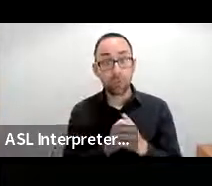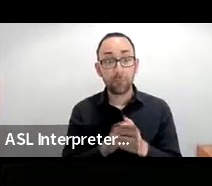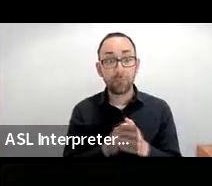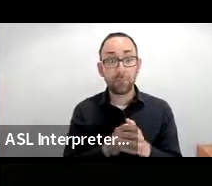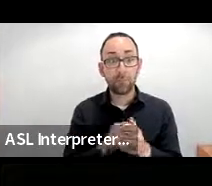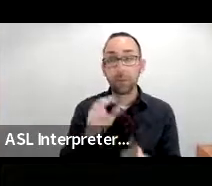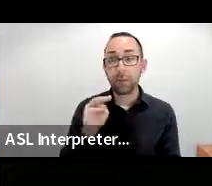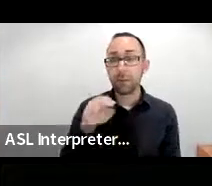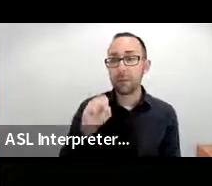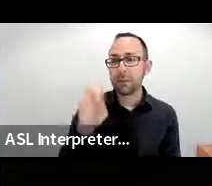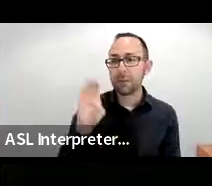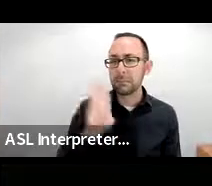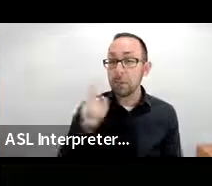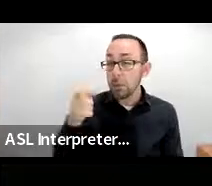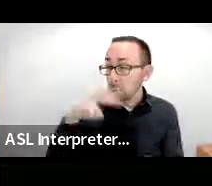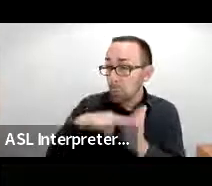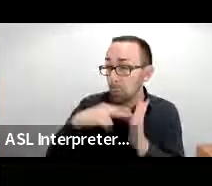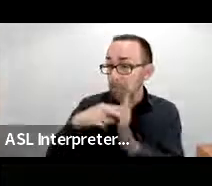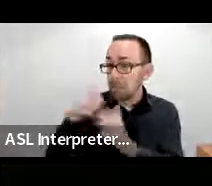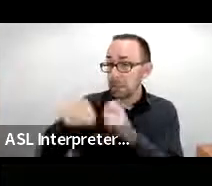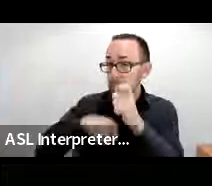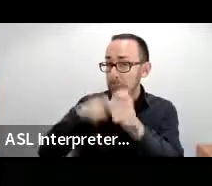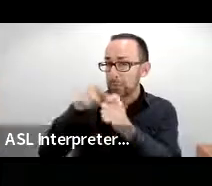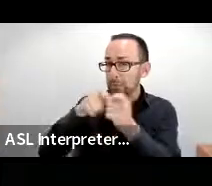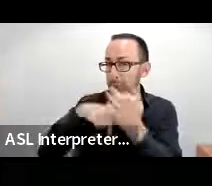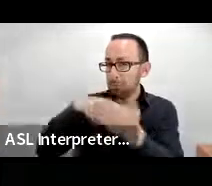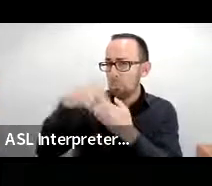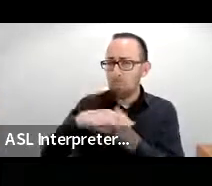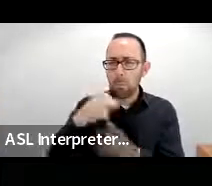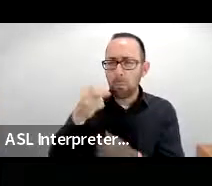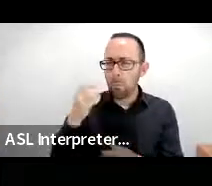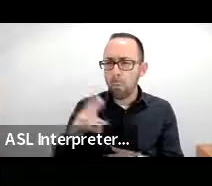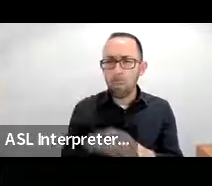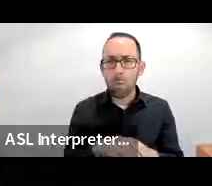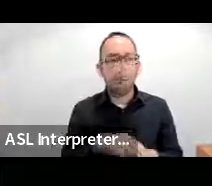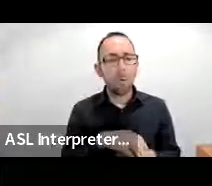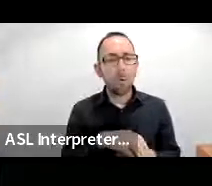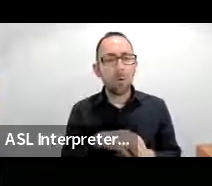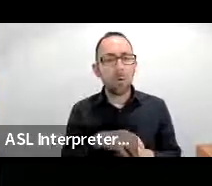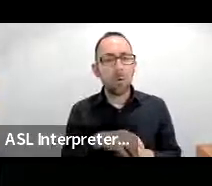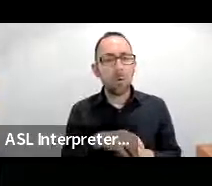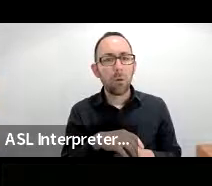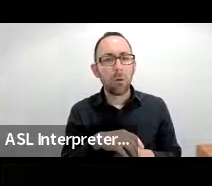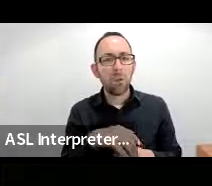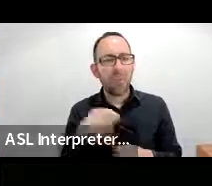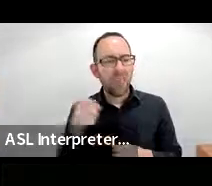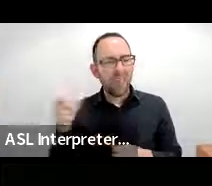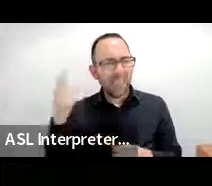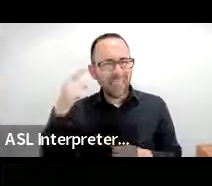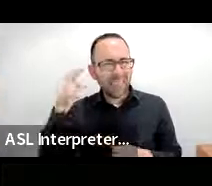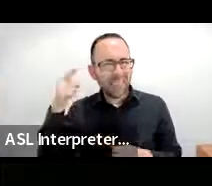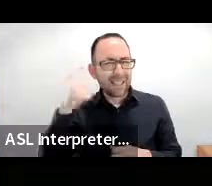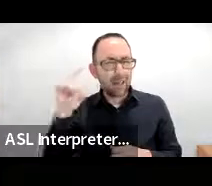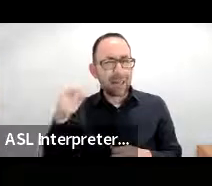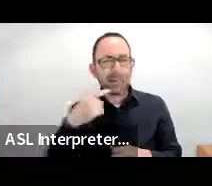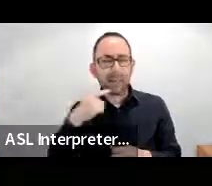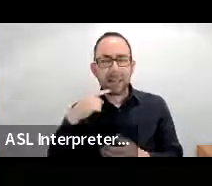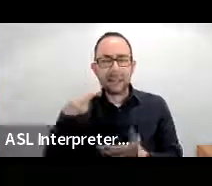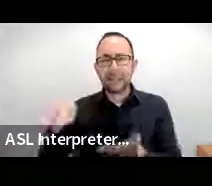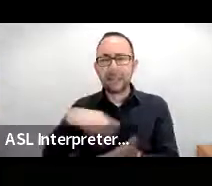Are you talking about a specific program? Dance to Evolve, they do a lot